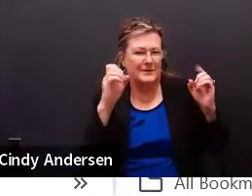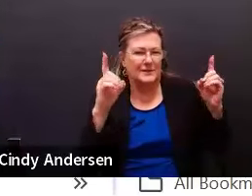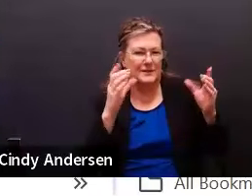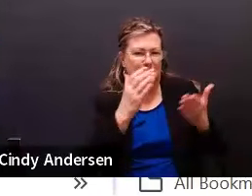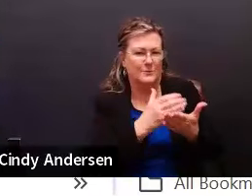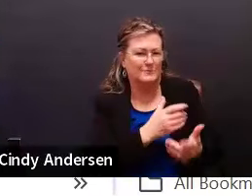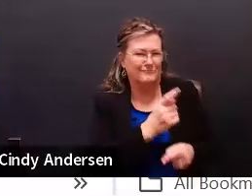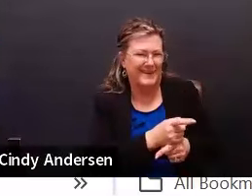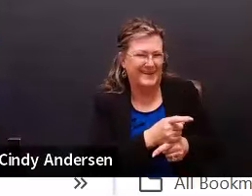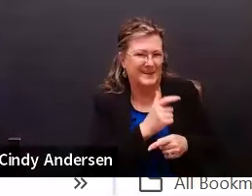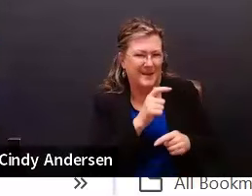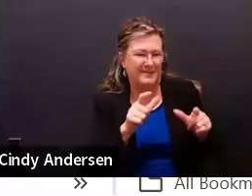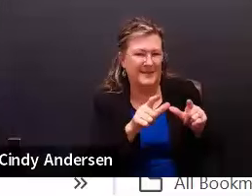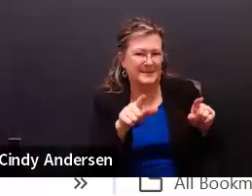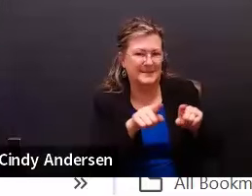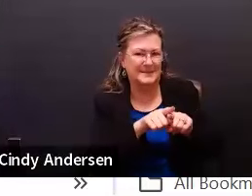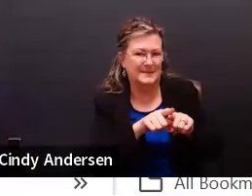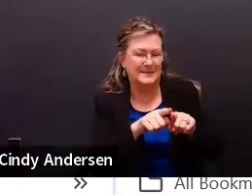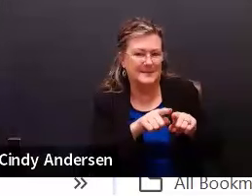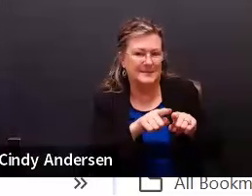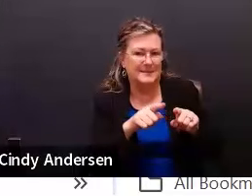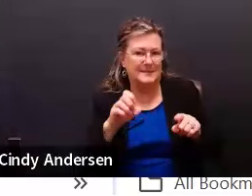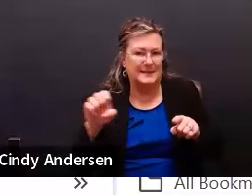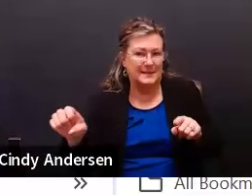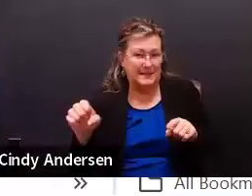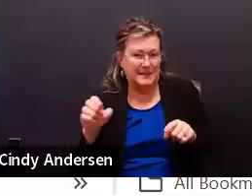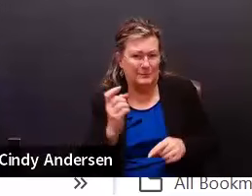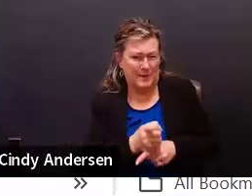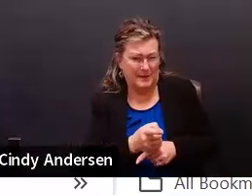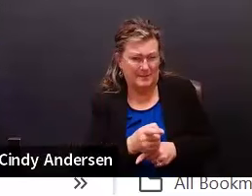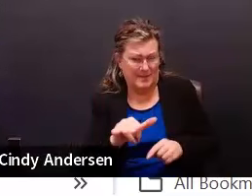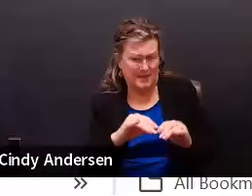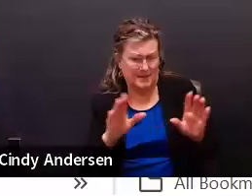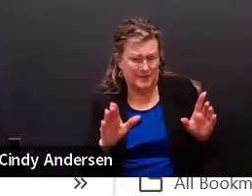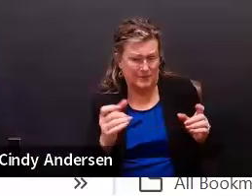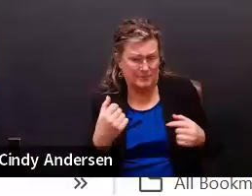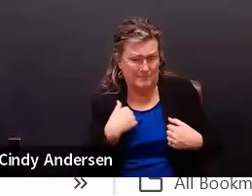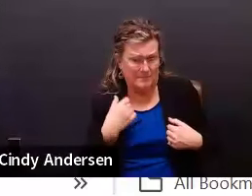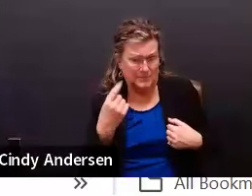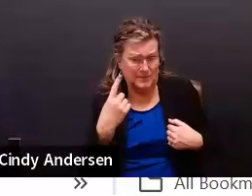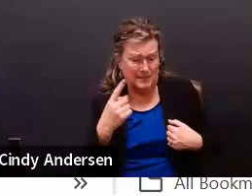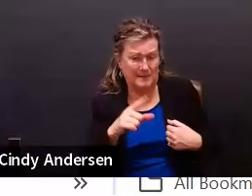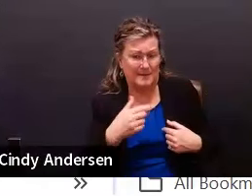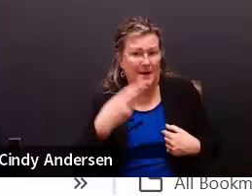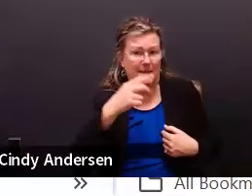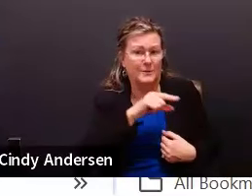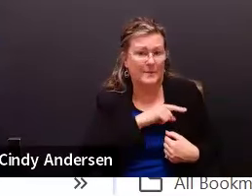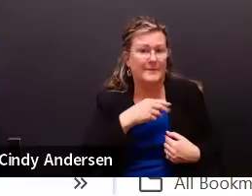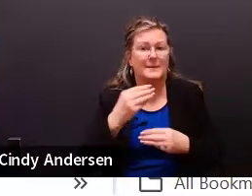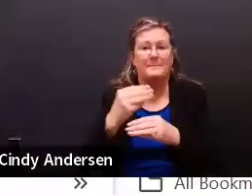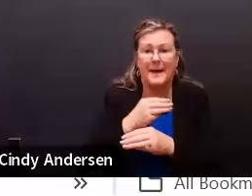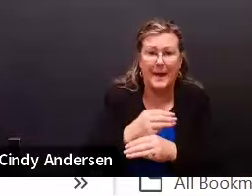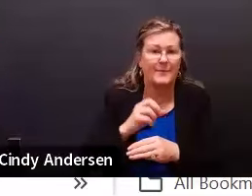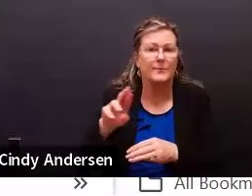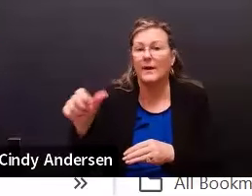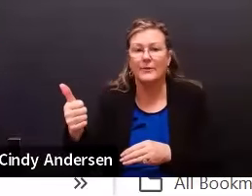not talking about being licensed in terms of essential elements, right? I just want to make that clear. So we're talking about like highly qualified in math, for example,